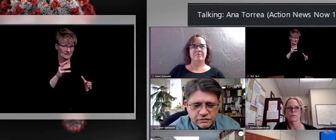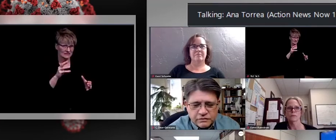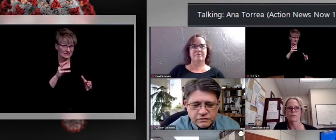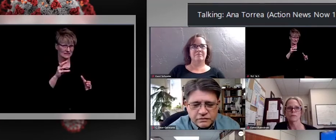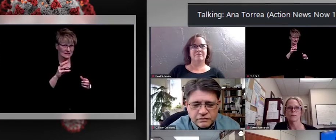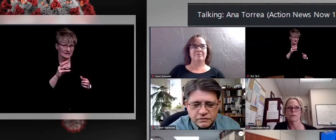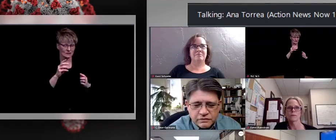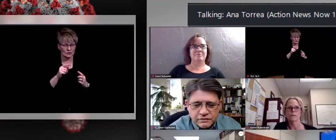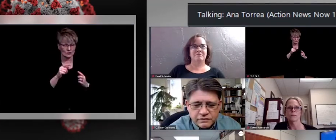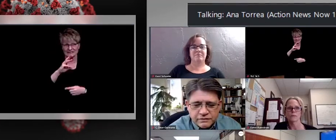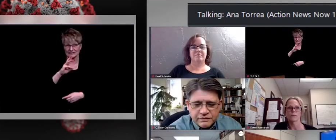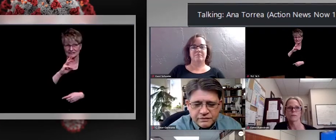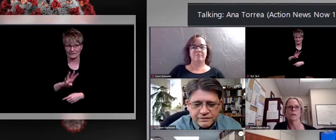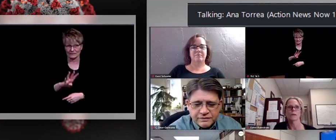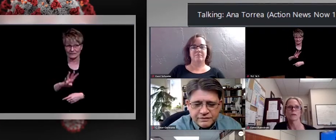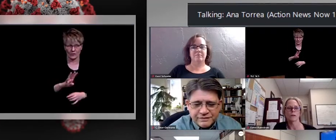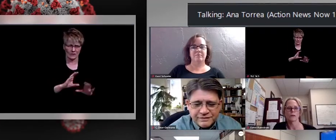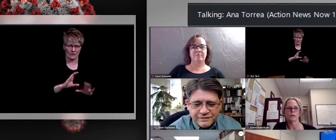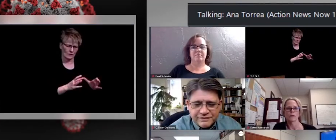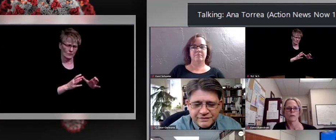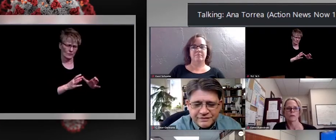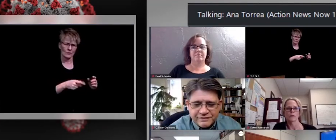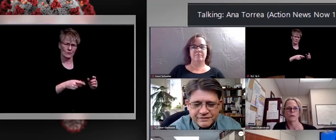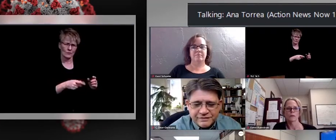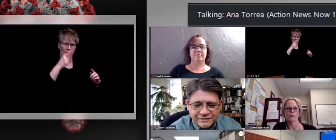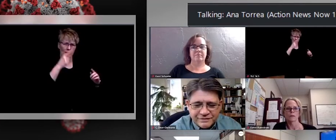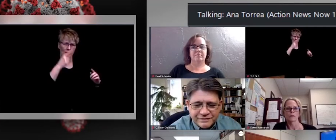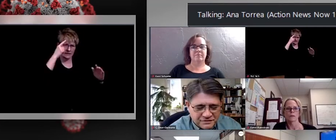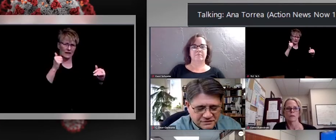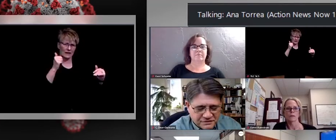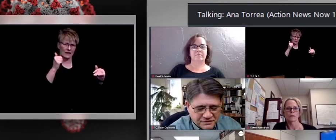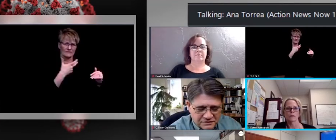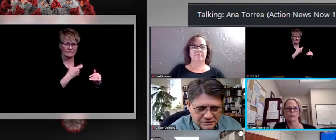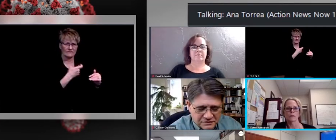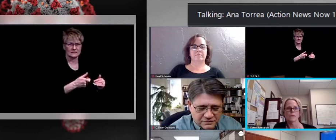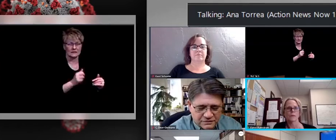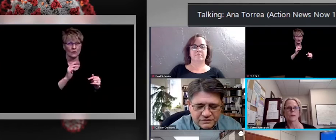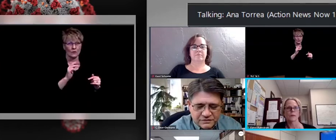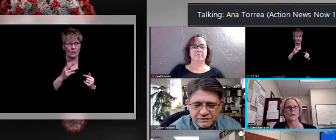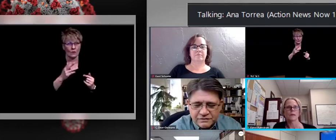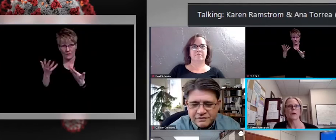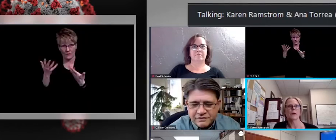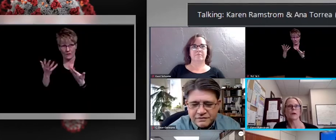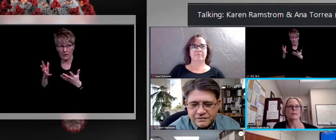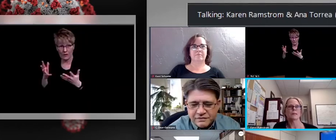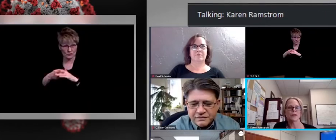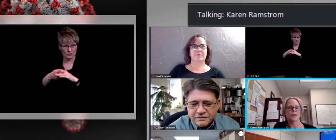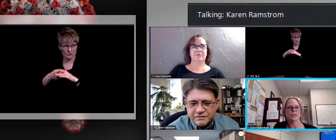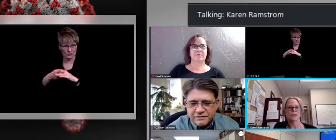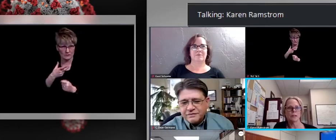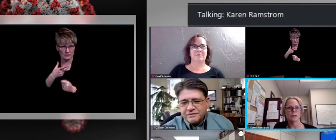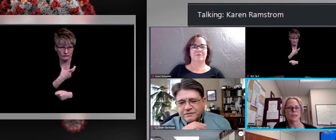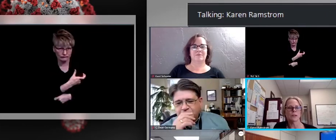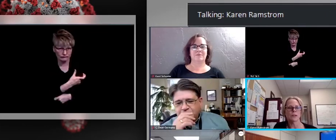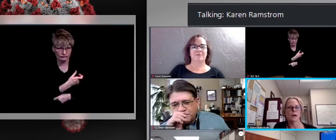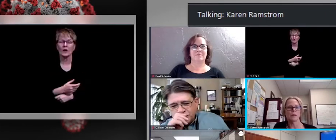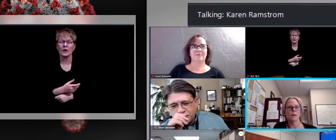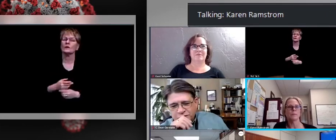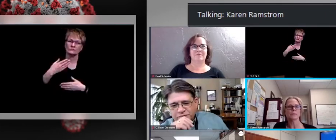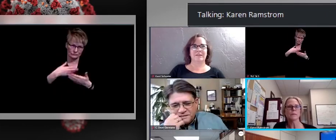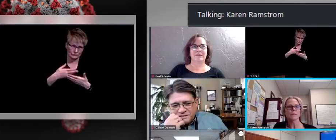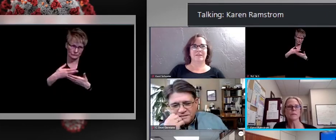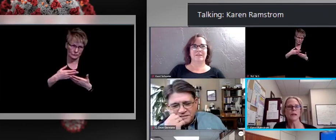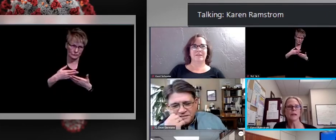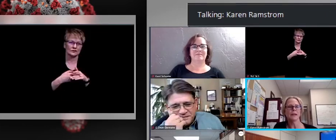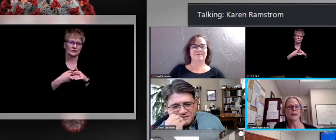to, you know, get their vaccines? Has that process already started? Yeah, the process has already started. So